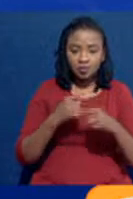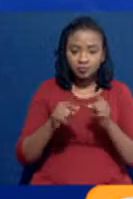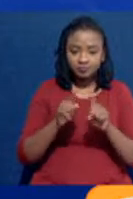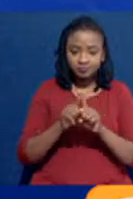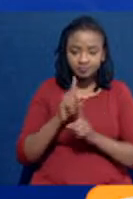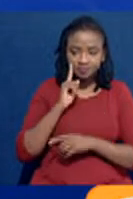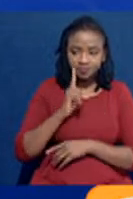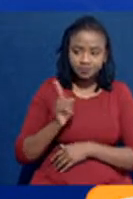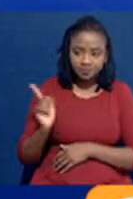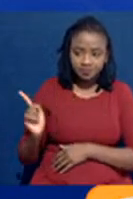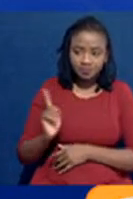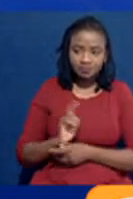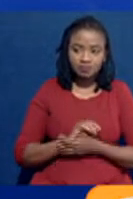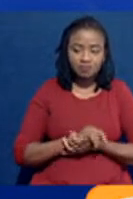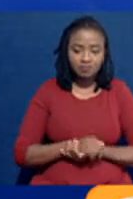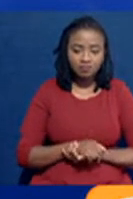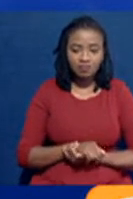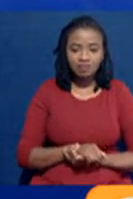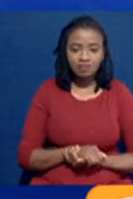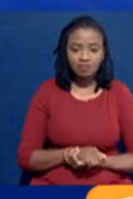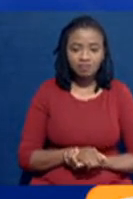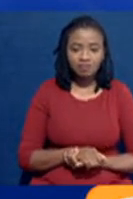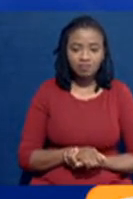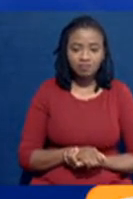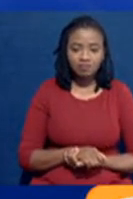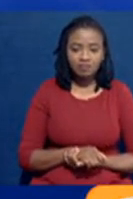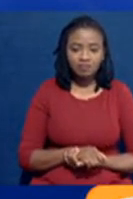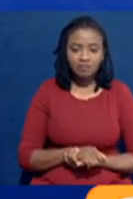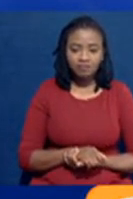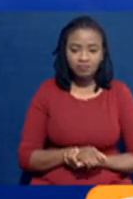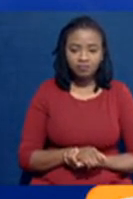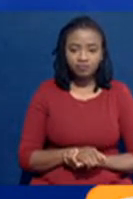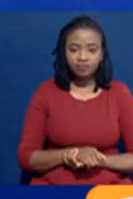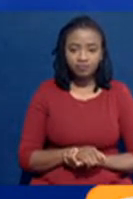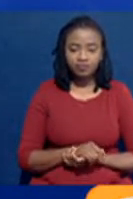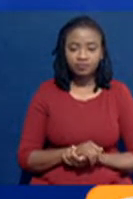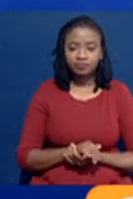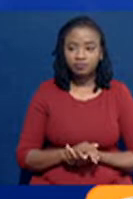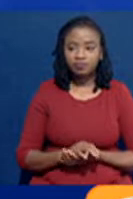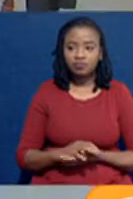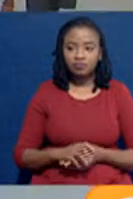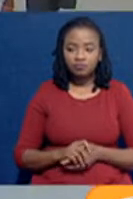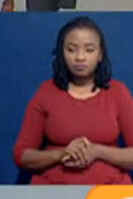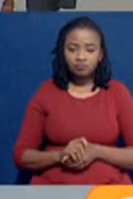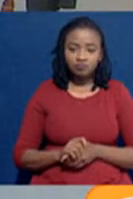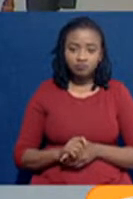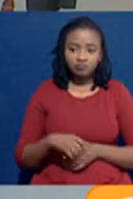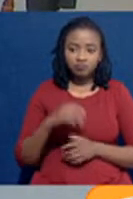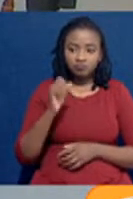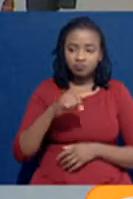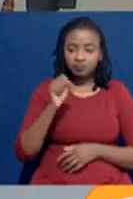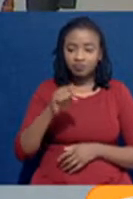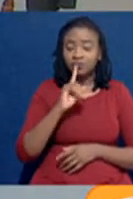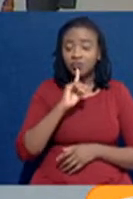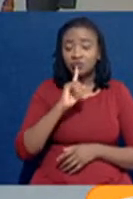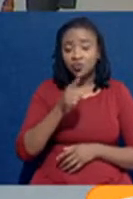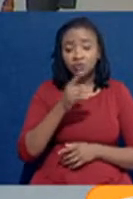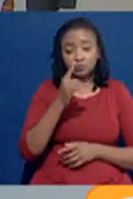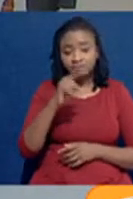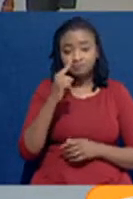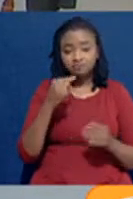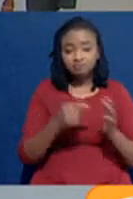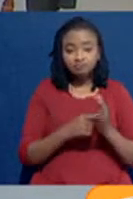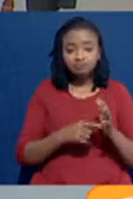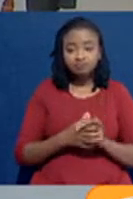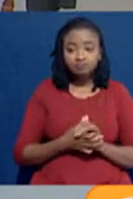taxes imposed on it. Fuel controls goods and services. How are we headed in the right way? Shoo.